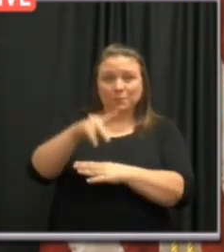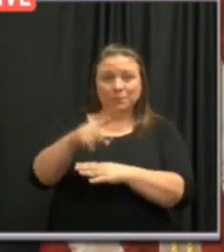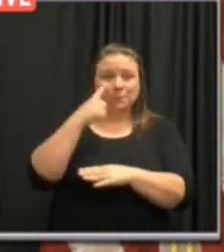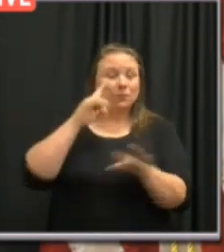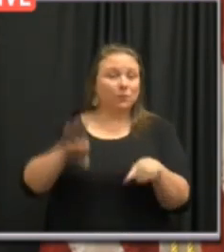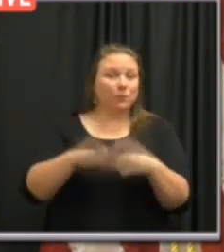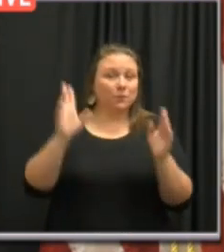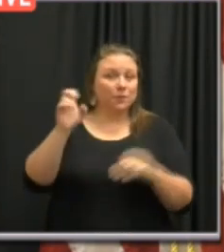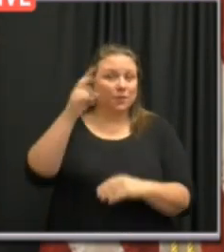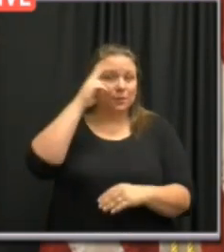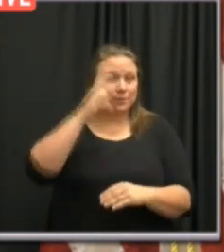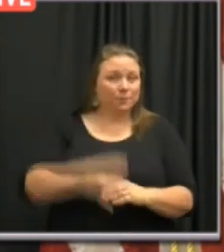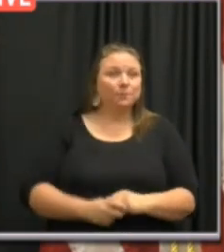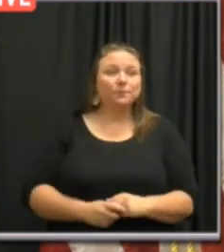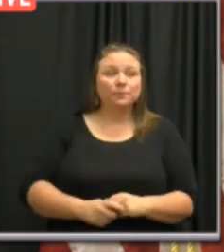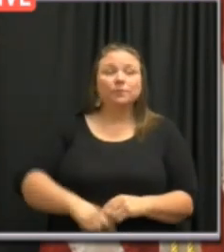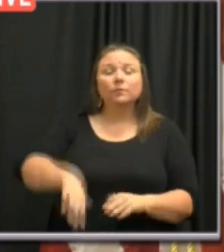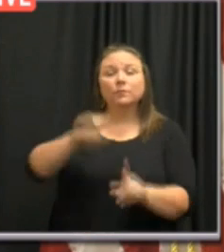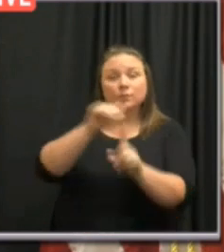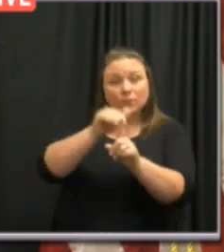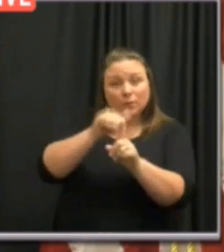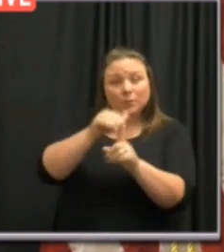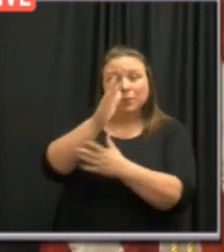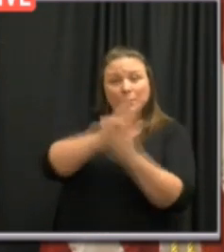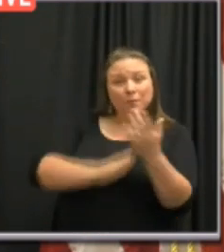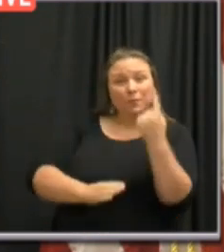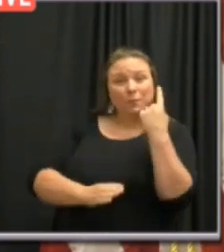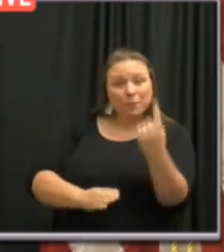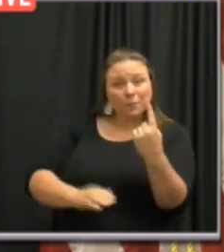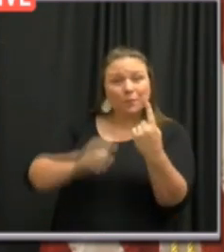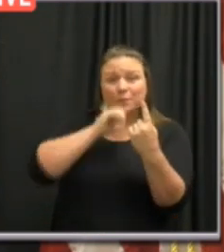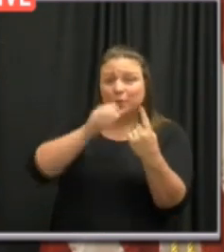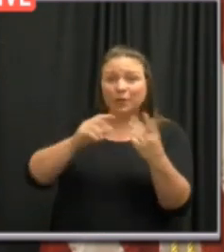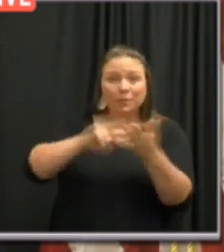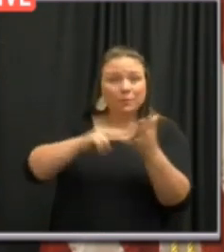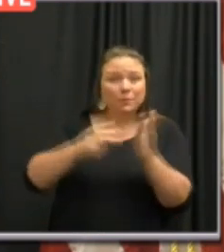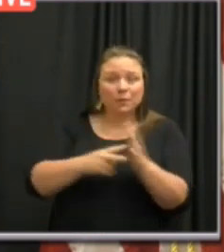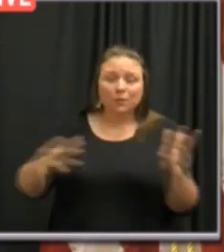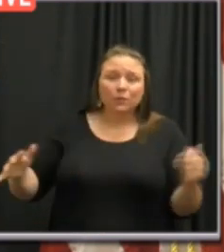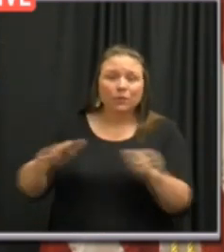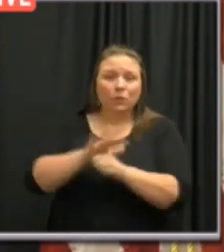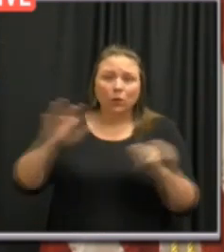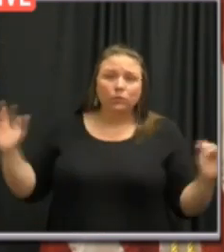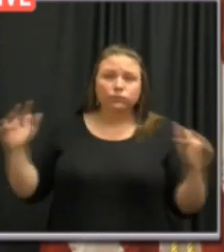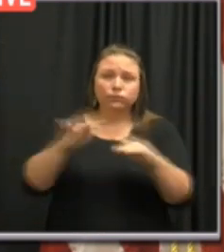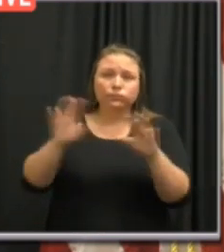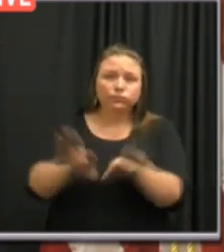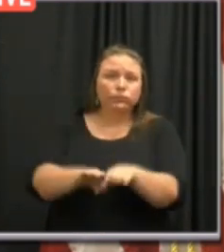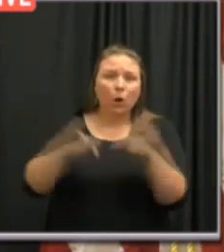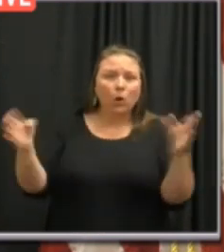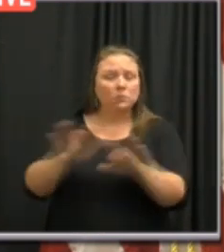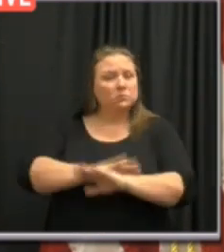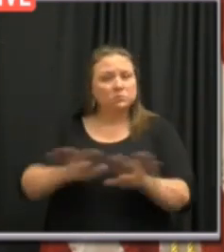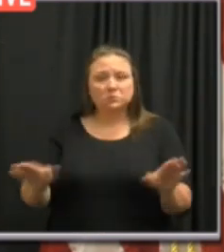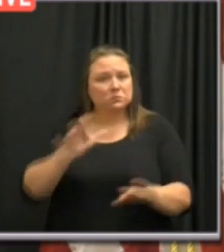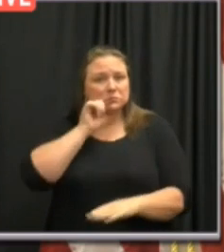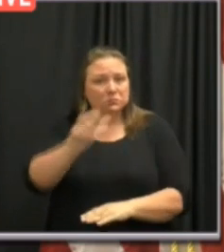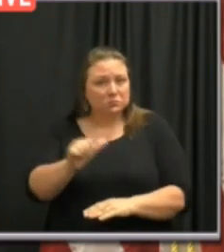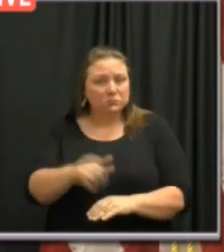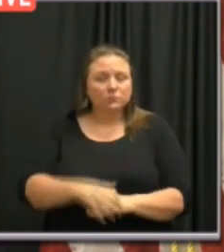Nashville. Remember, Phase 1 does not represent a complete return to business as usual in our